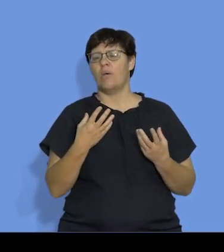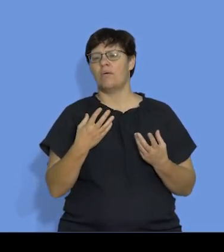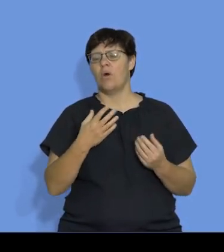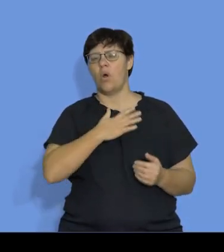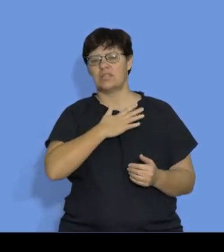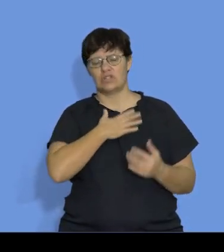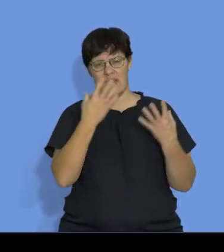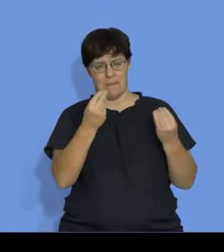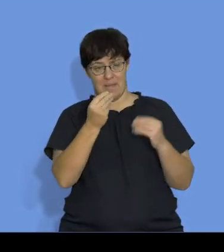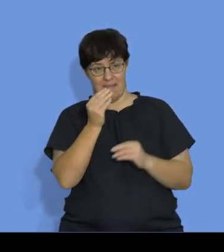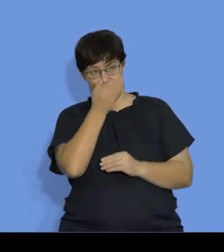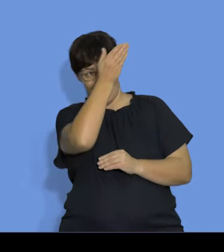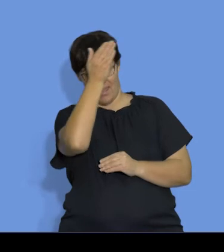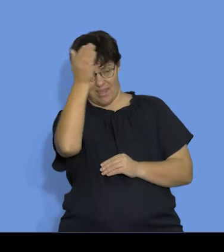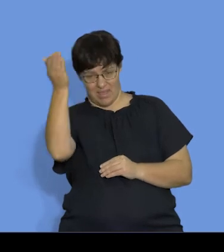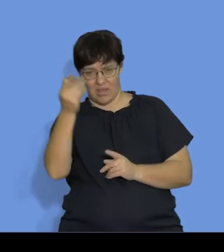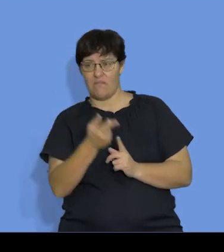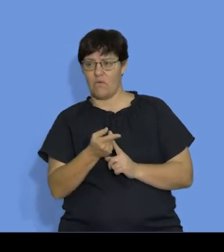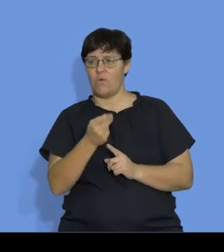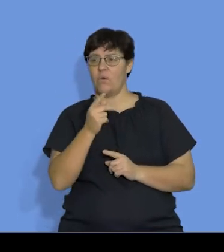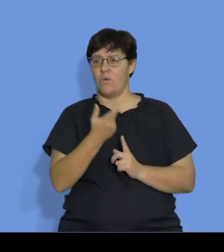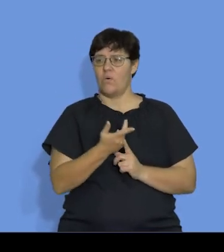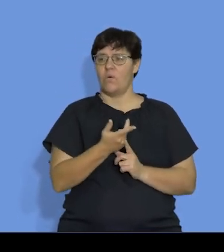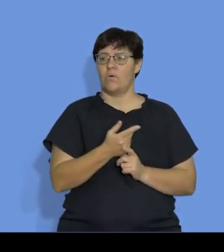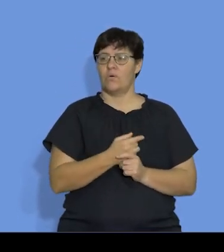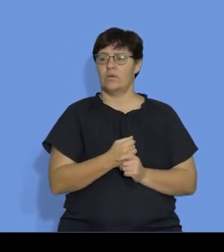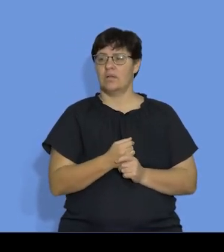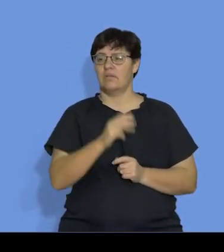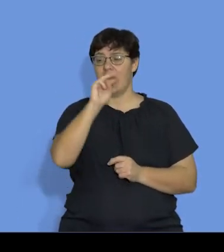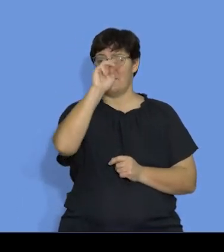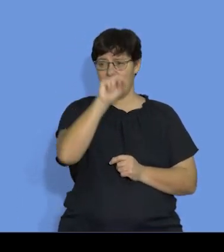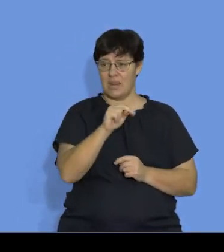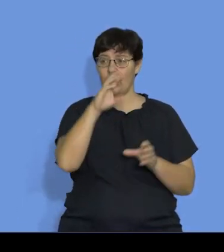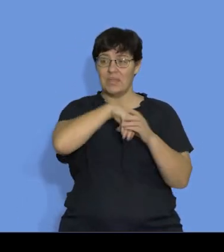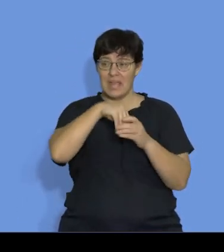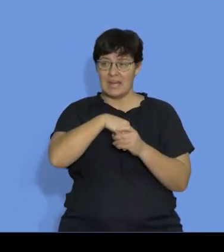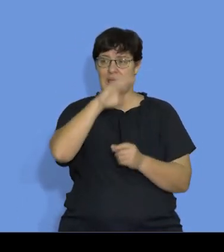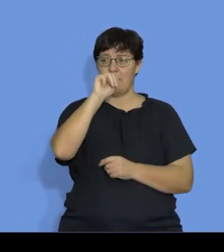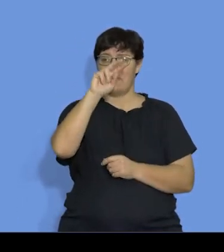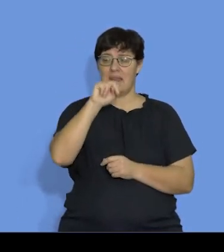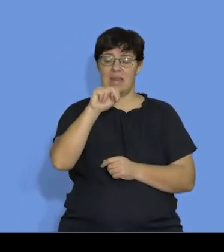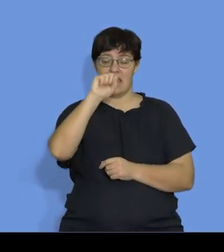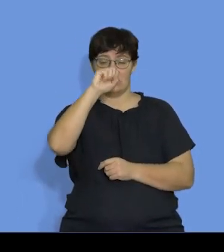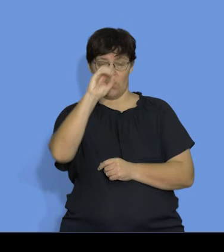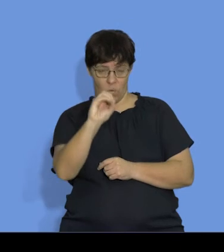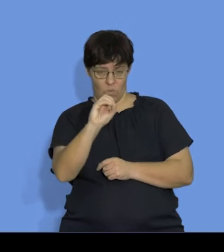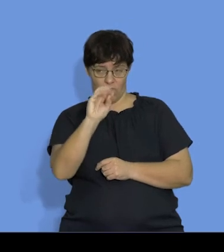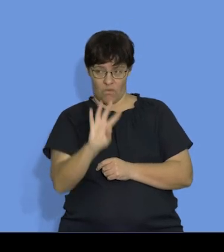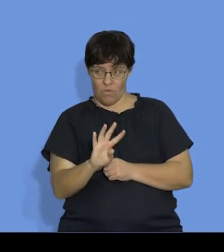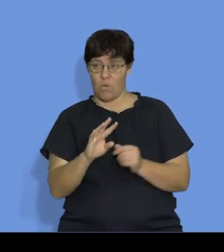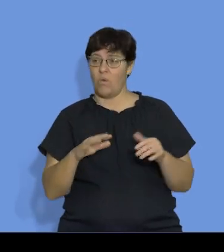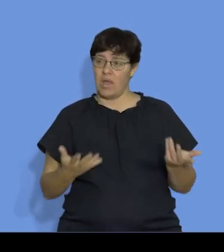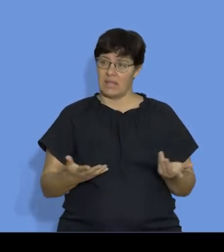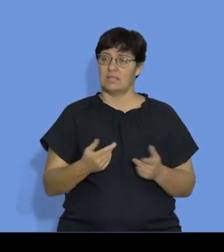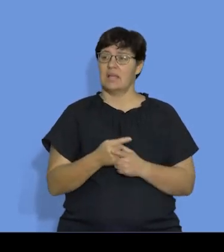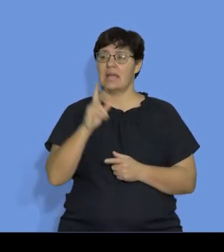this is about oxidation number of manganese in manganese sulfate and in potassium permanganate. So this